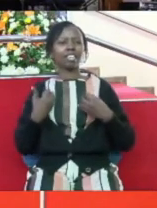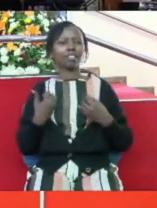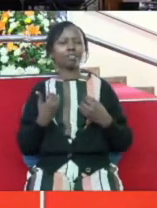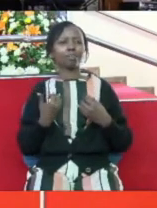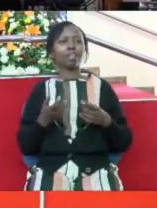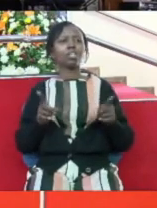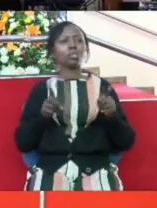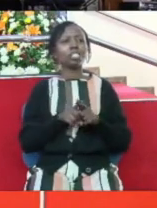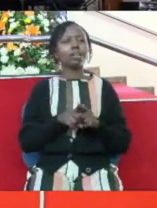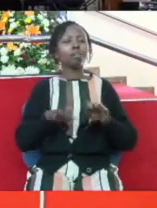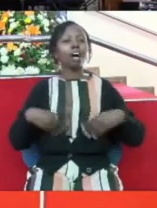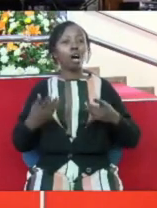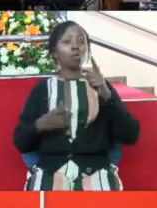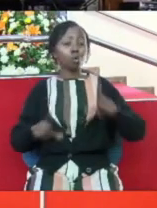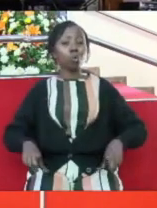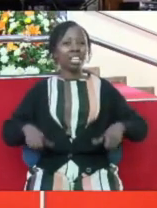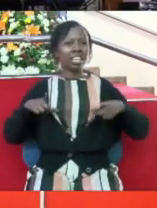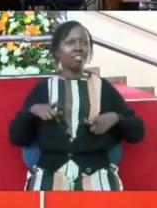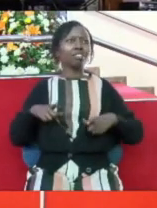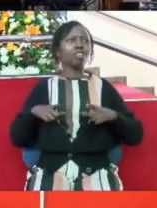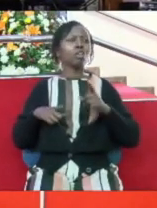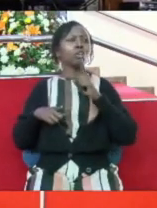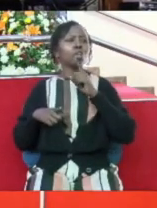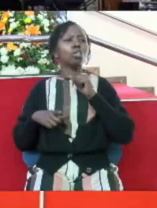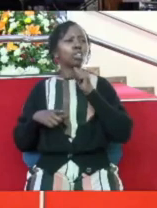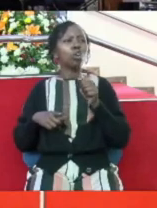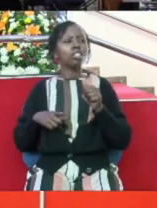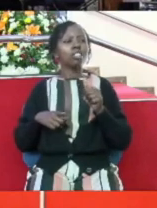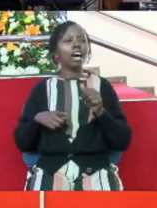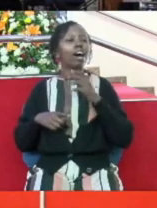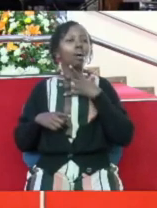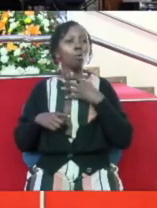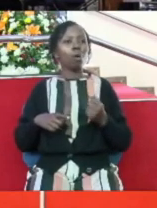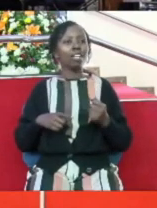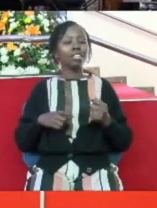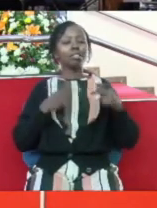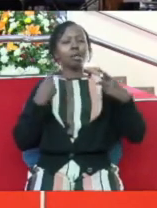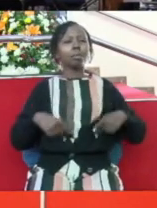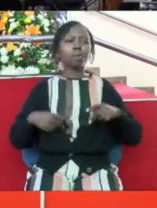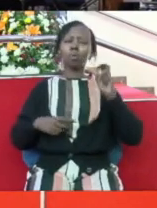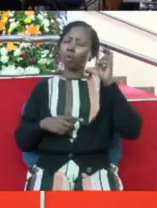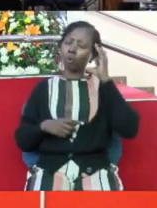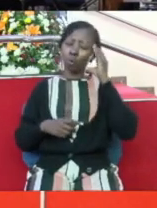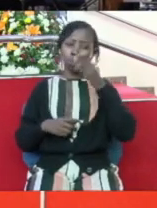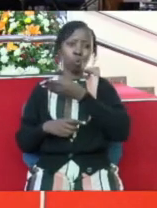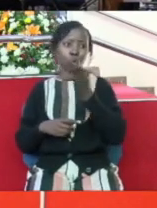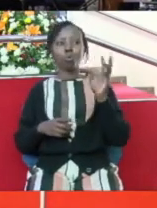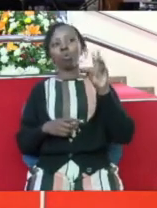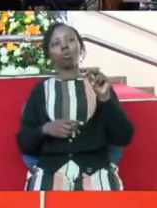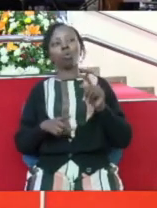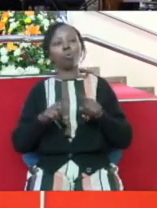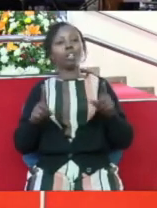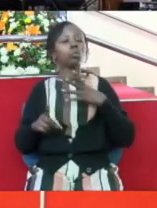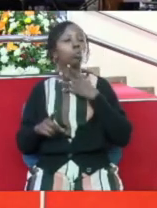or popularity. Hautafuti kujulikana na watu. All you want, kile ambacho unahitaji, is that the Lord will know you. Ya kwamba Mungu aweze kukujua. That the Lord